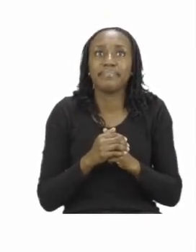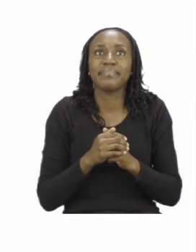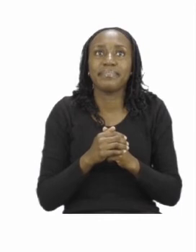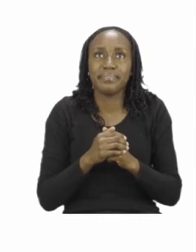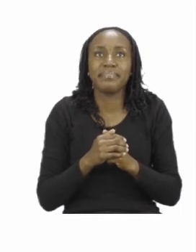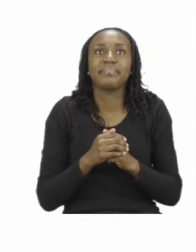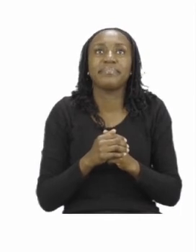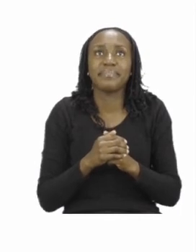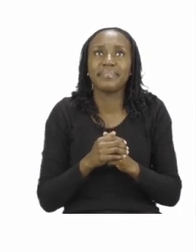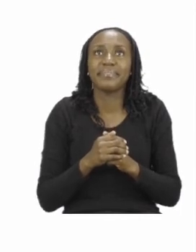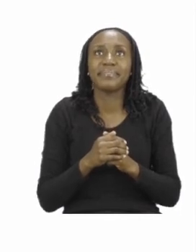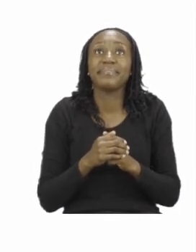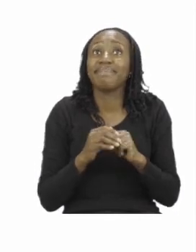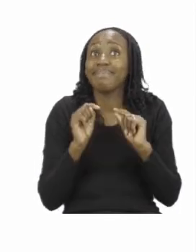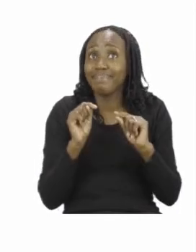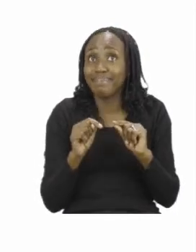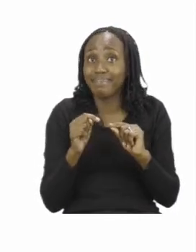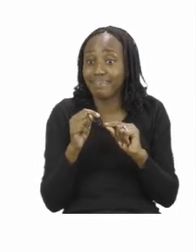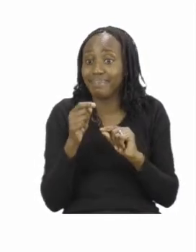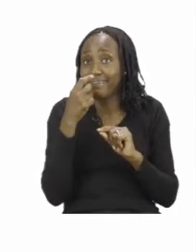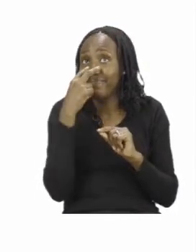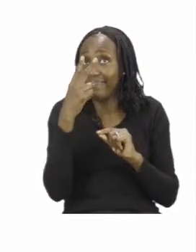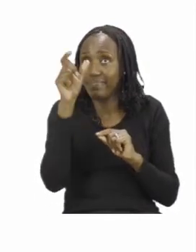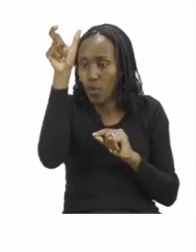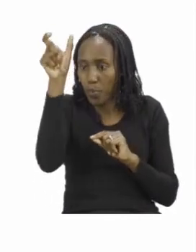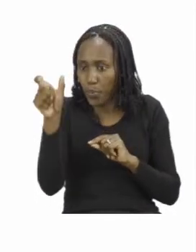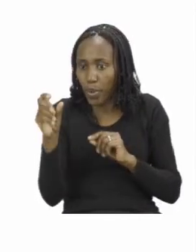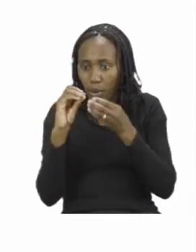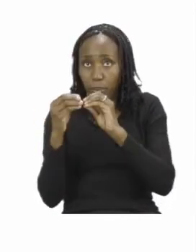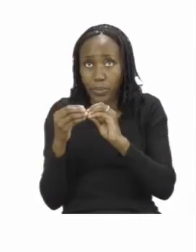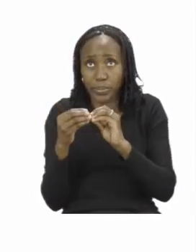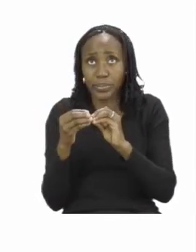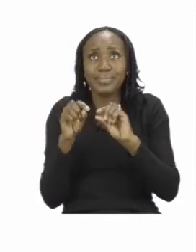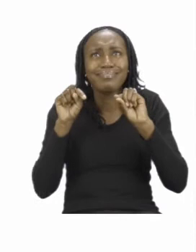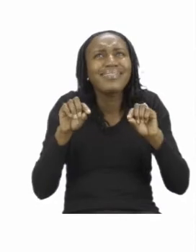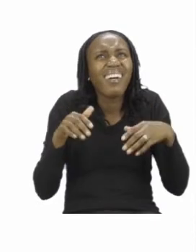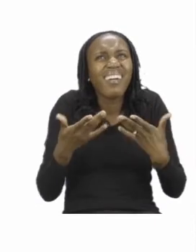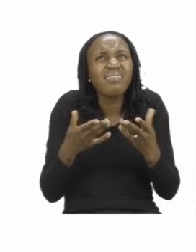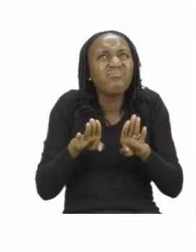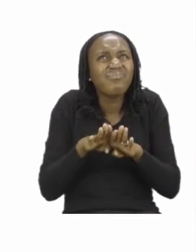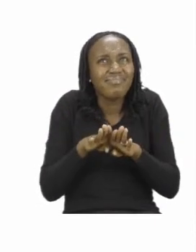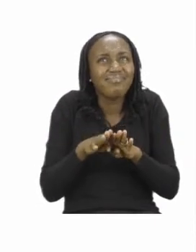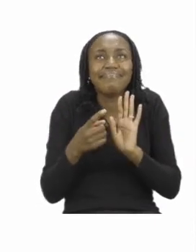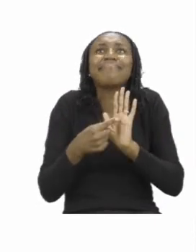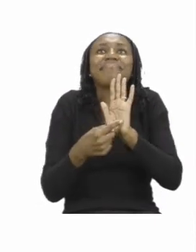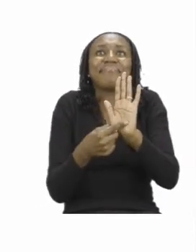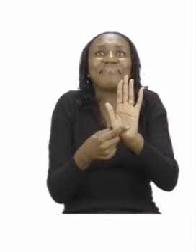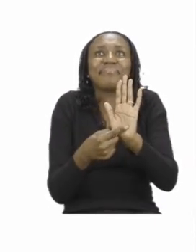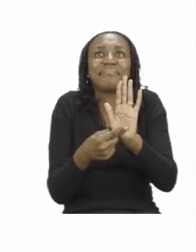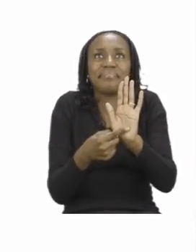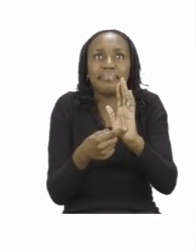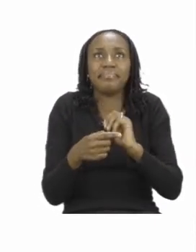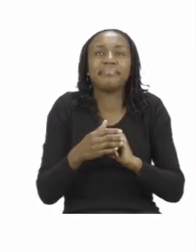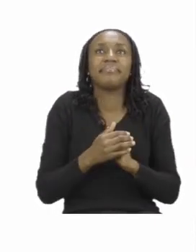there. Now, on the other side, we have our numbers. I'm going to show you how you can match using the board. So let's take a look at